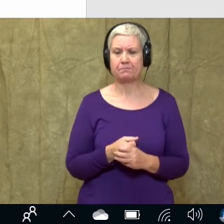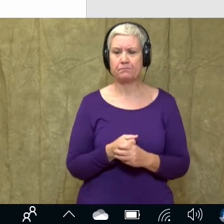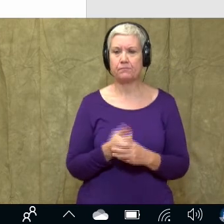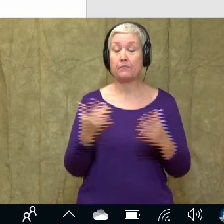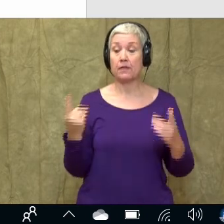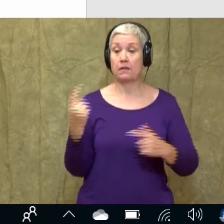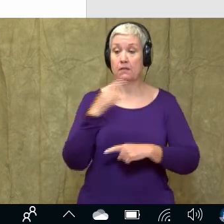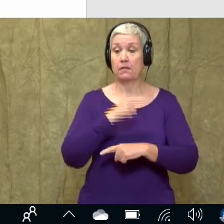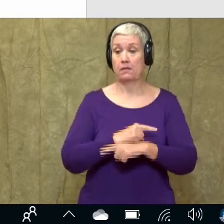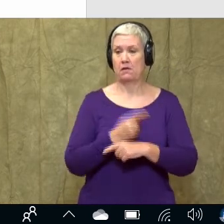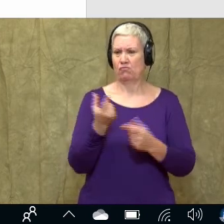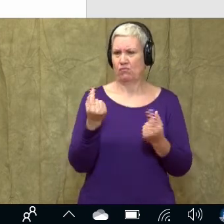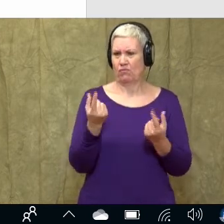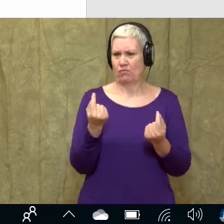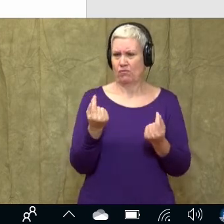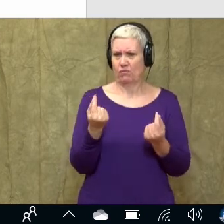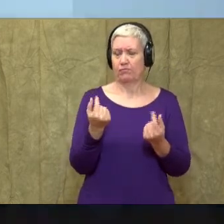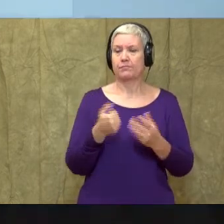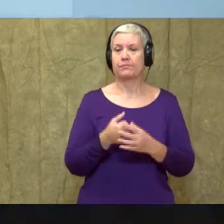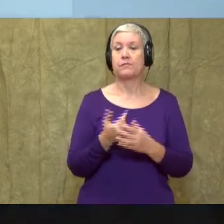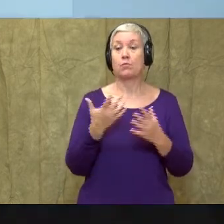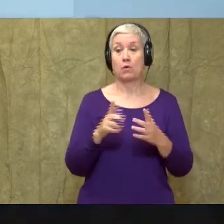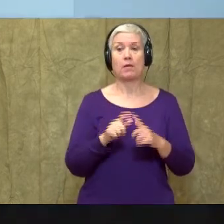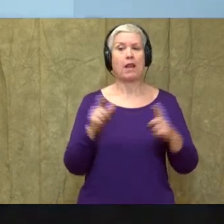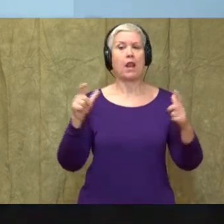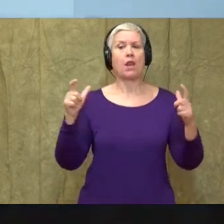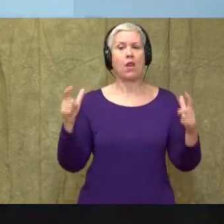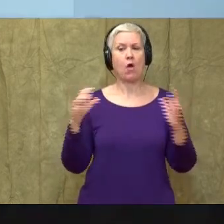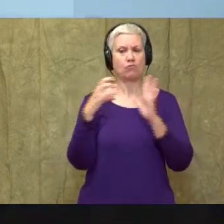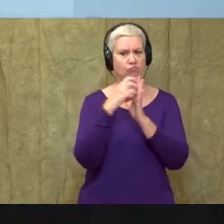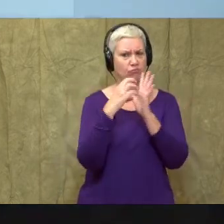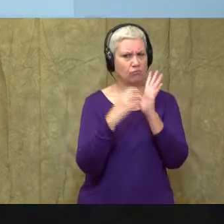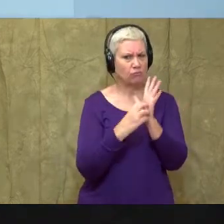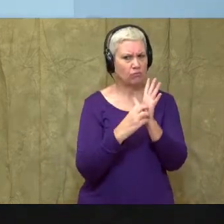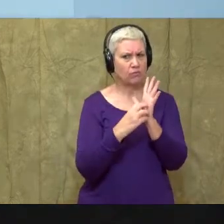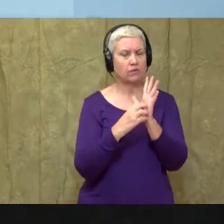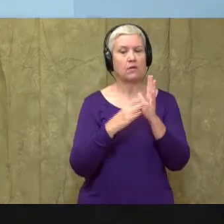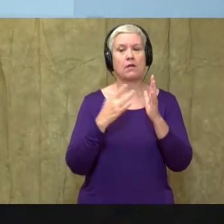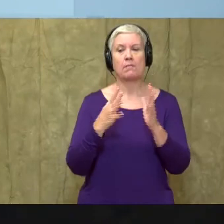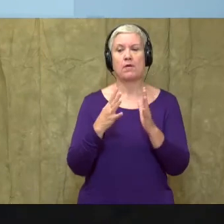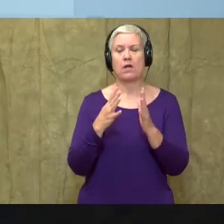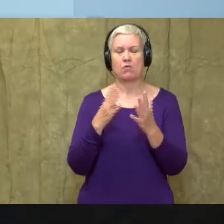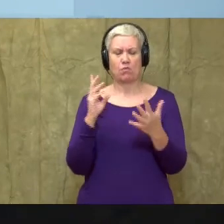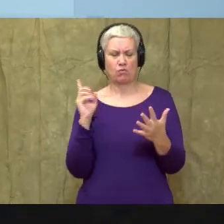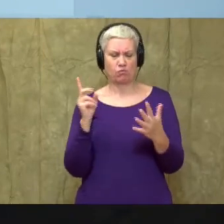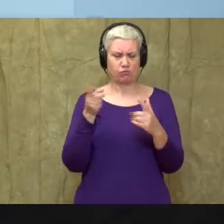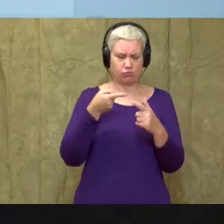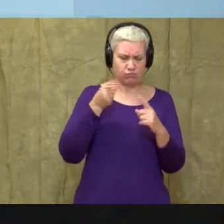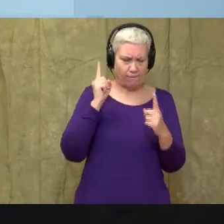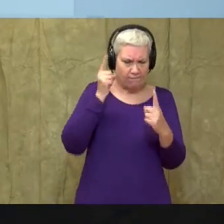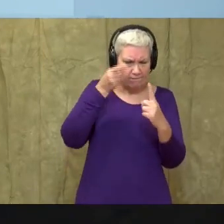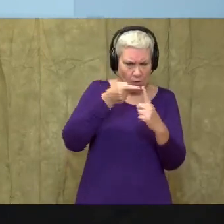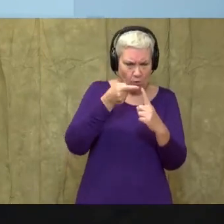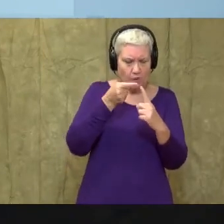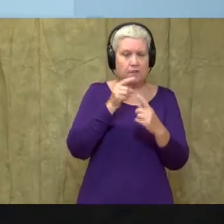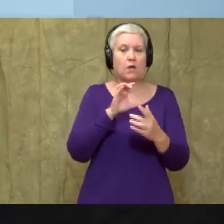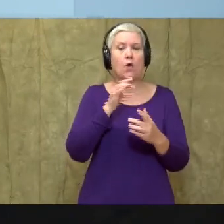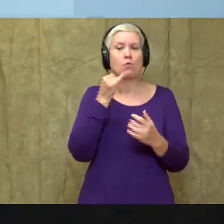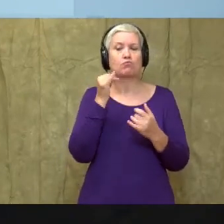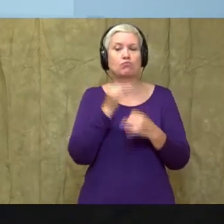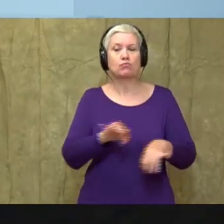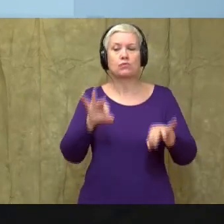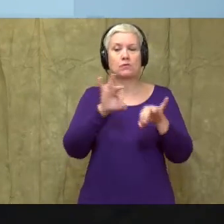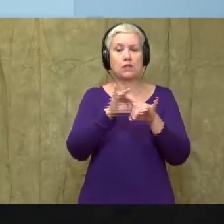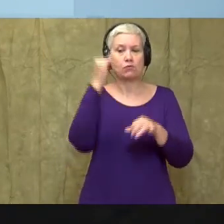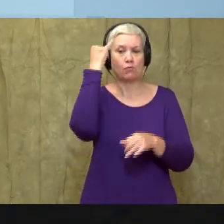do is we're going to look at a larger text, and we're going to focus primarily on central idea and